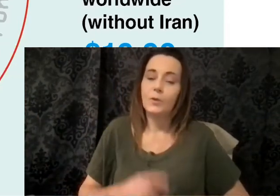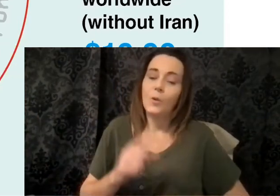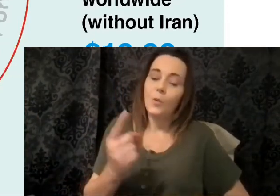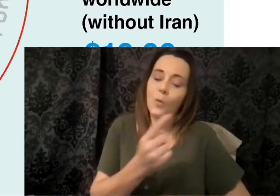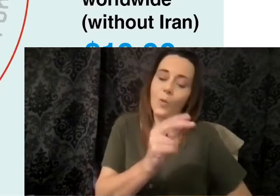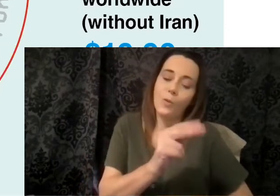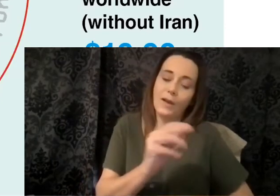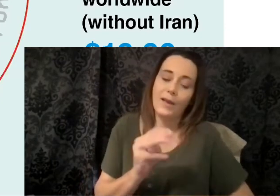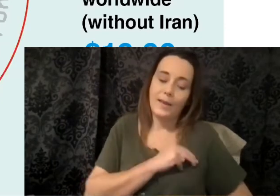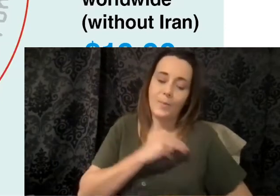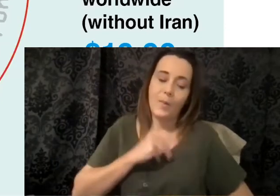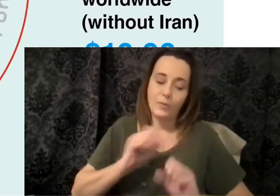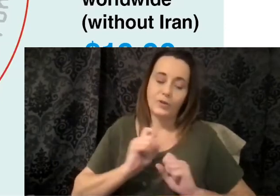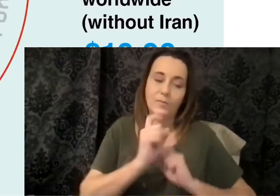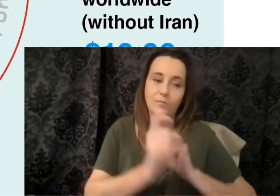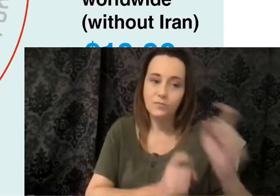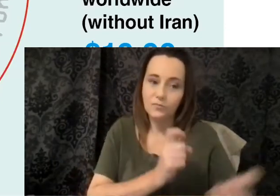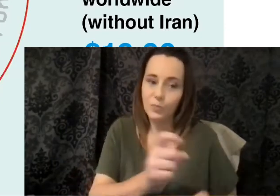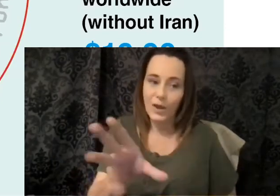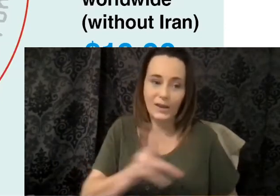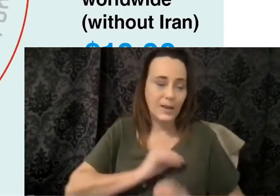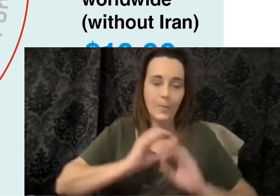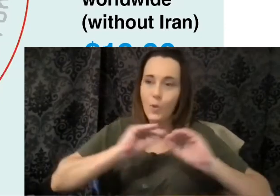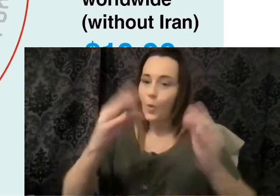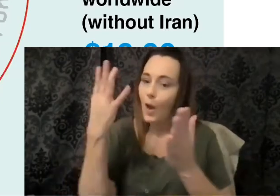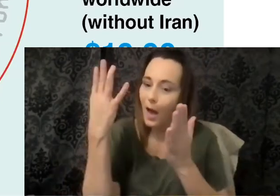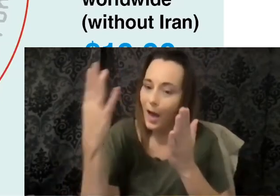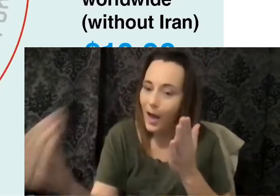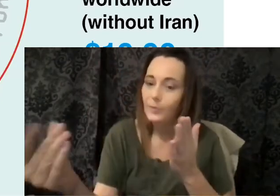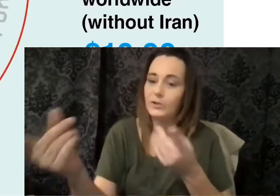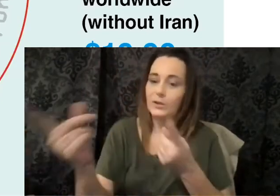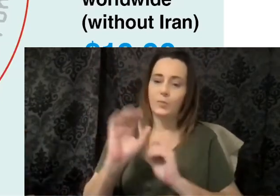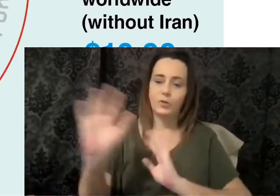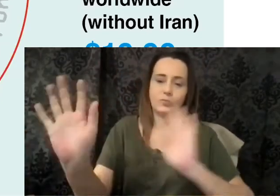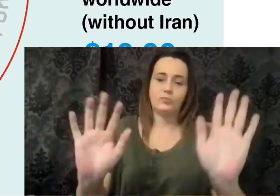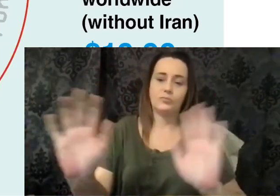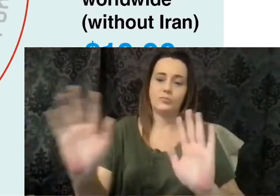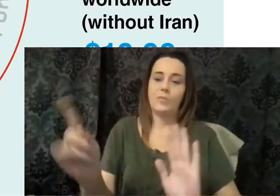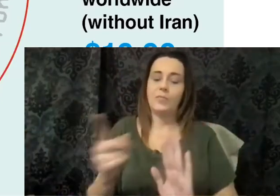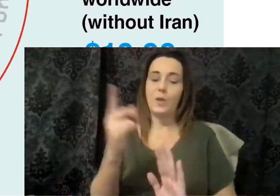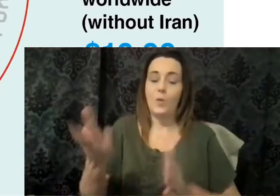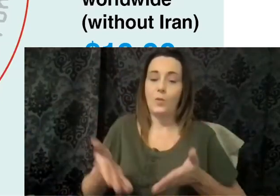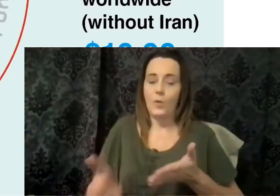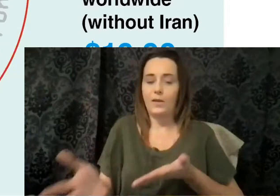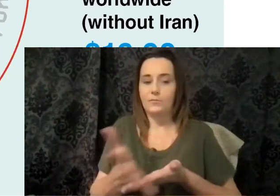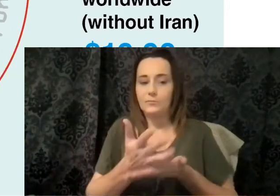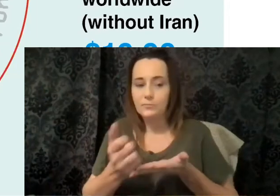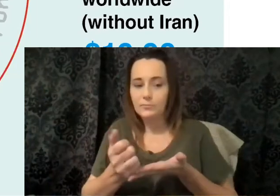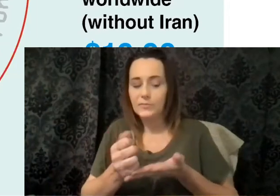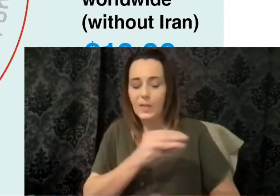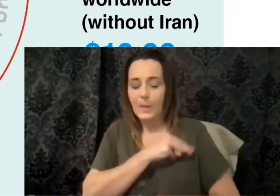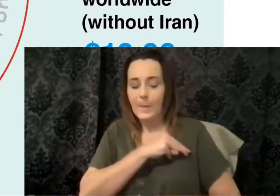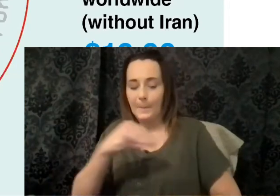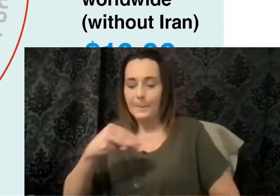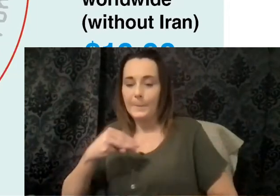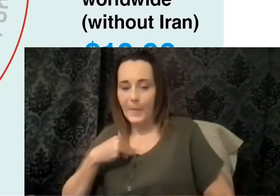can contribute to NA. We accept no outside contributions. So the only way to raise contributions is for members